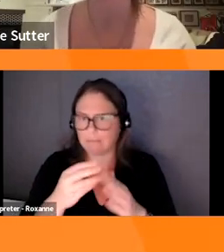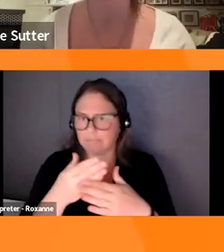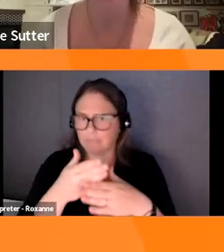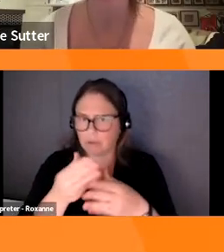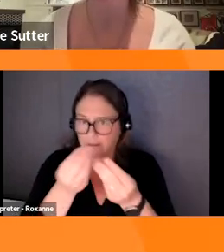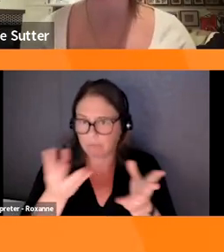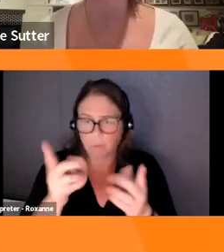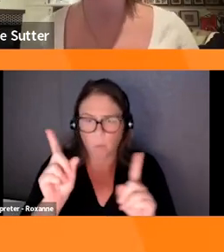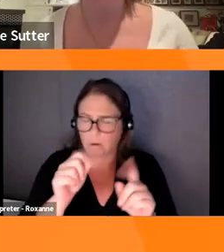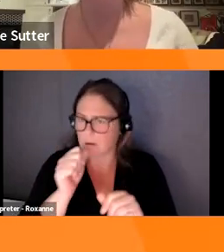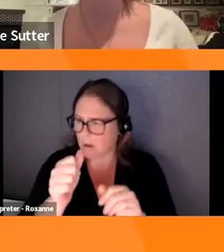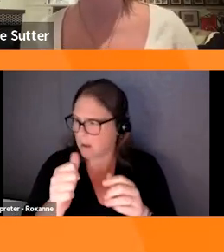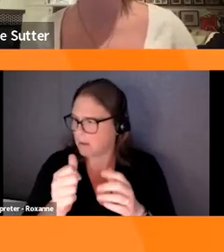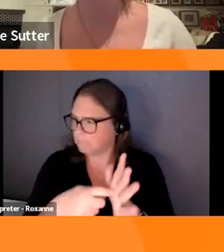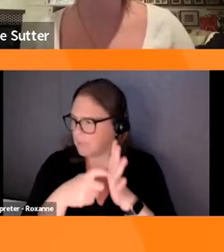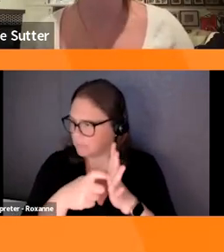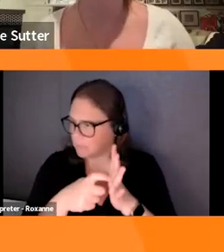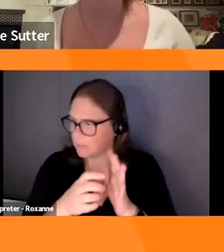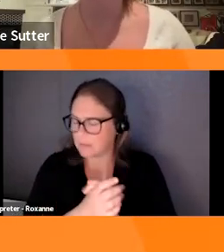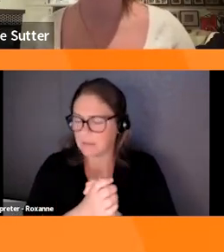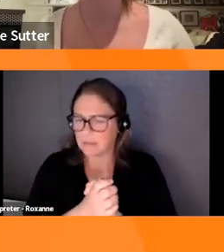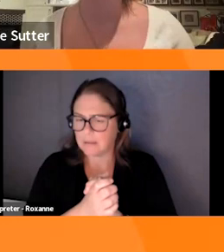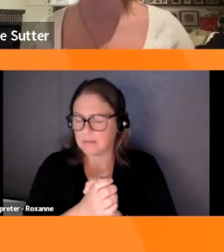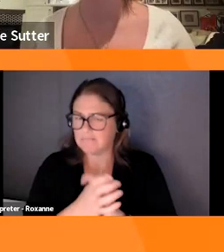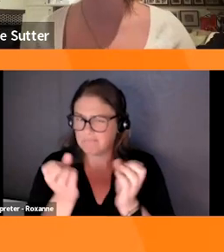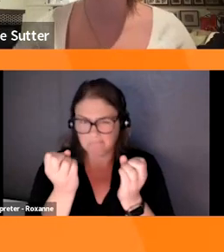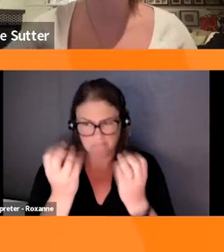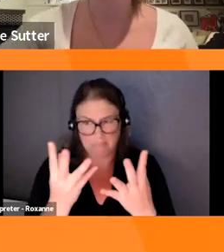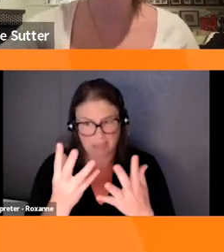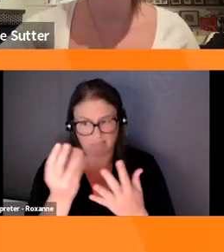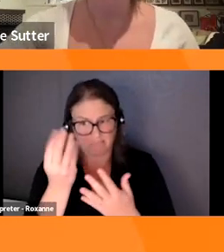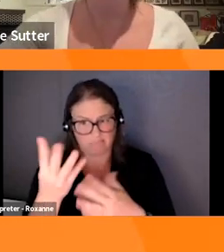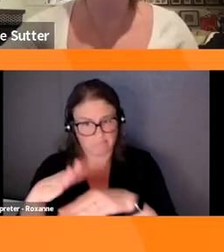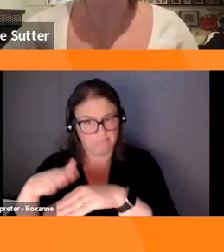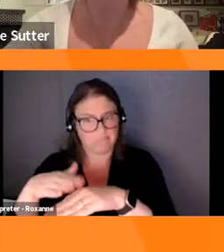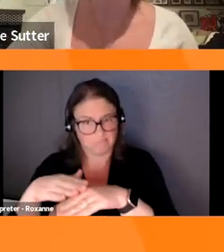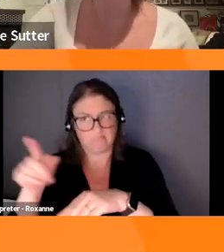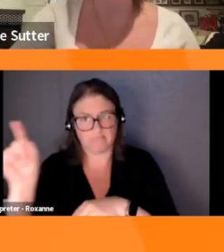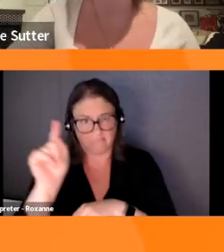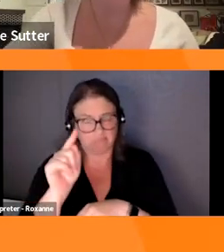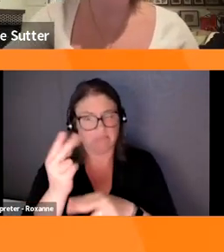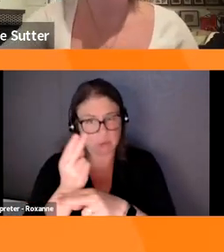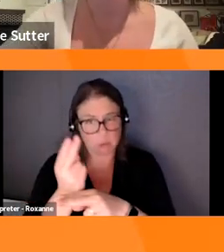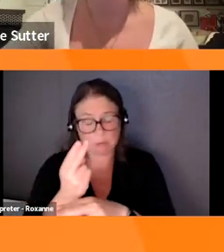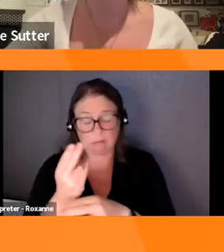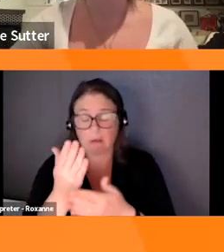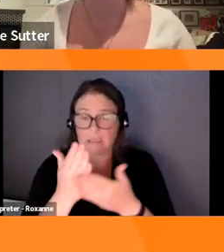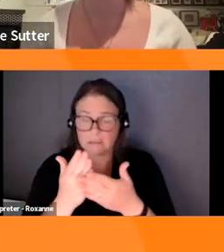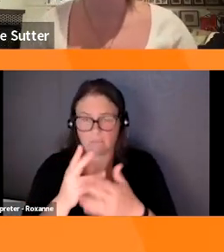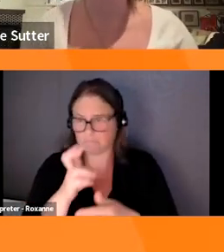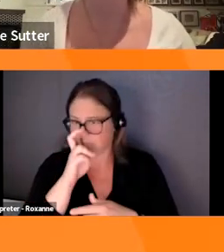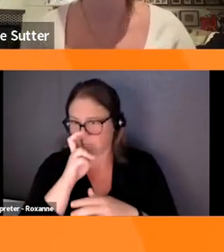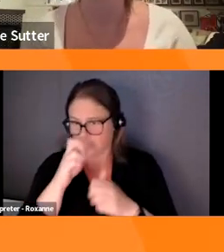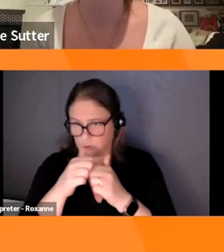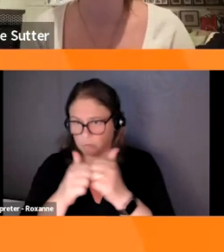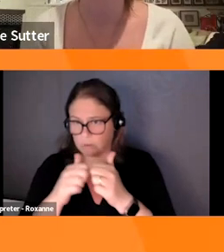they aren't mandatory. And there's many of these currently being used. They can be more structured, like the